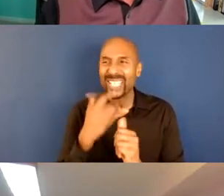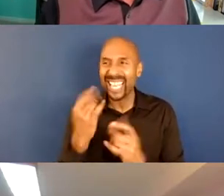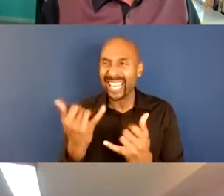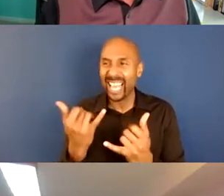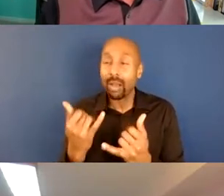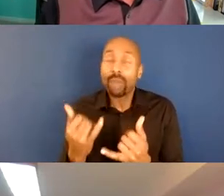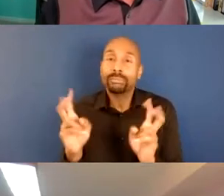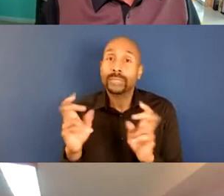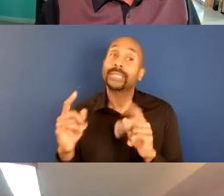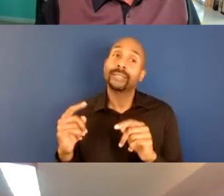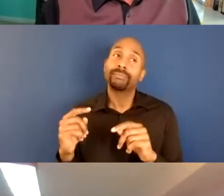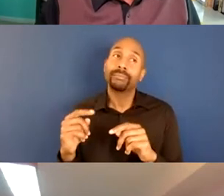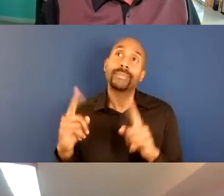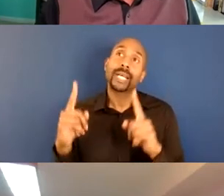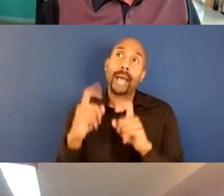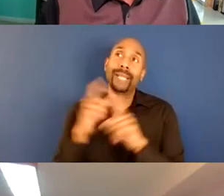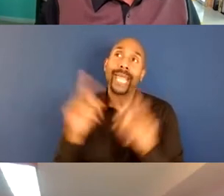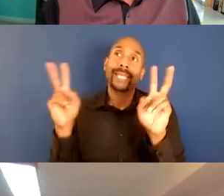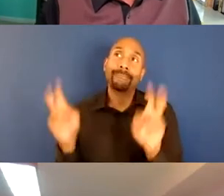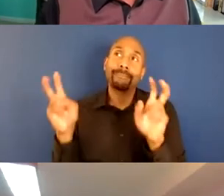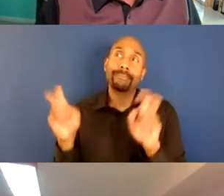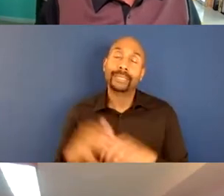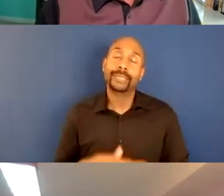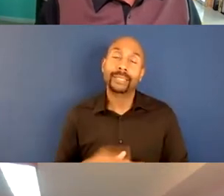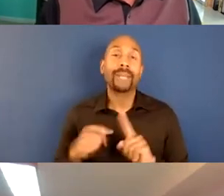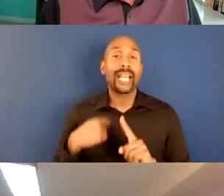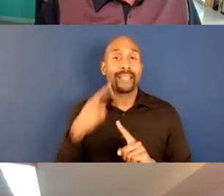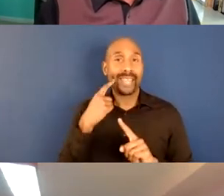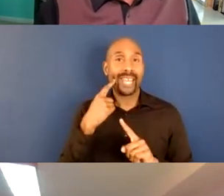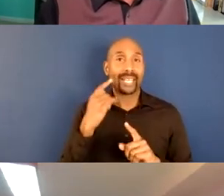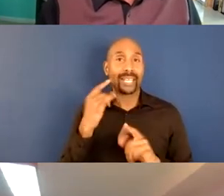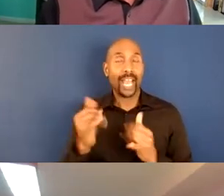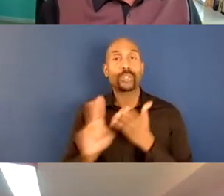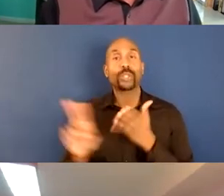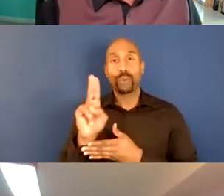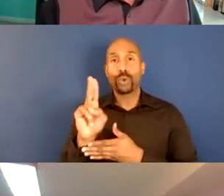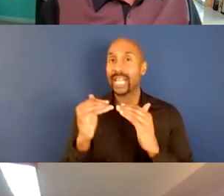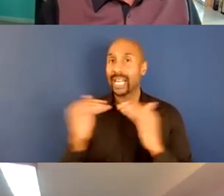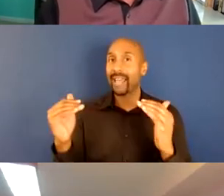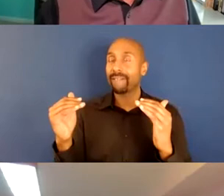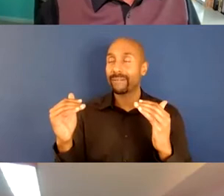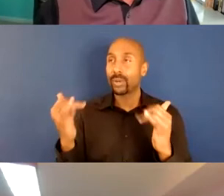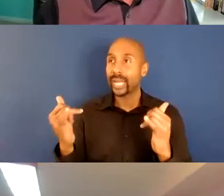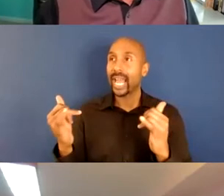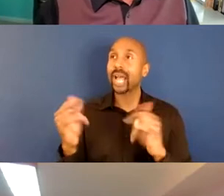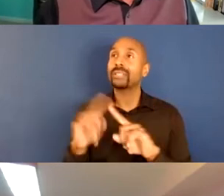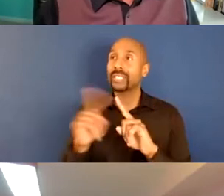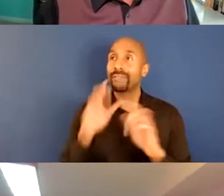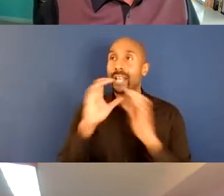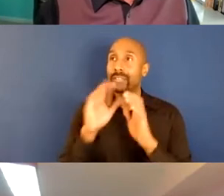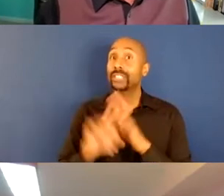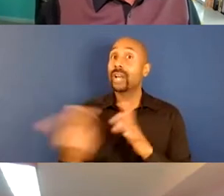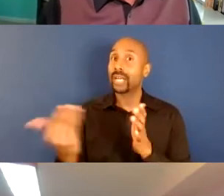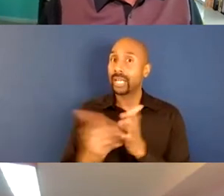think that where the university is now is such that the conversations that are taking place, I